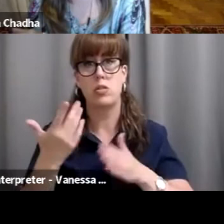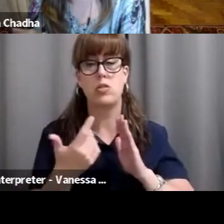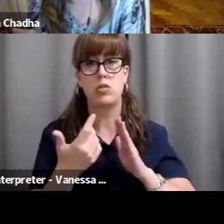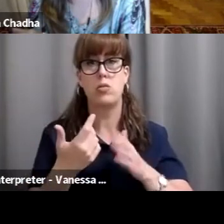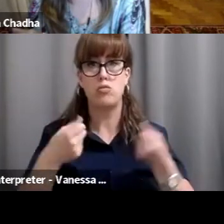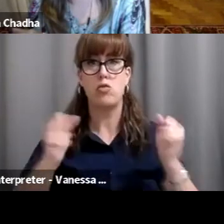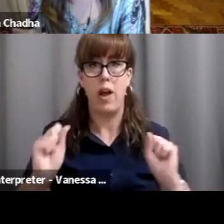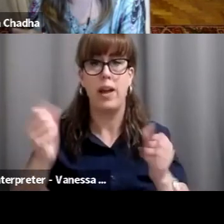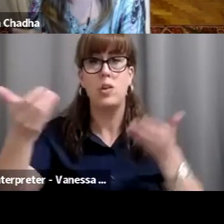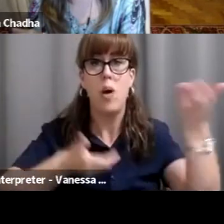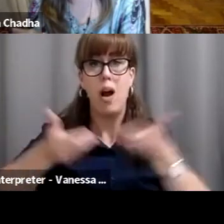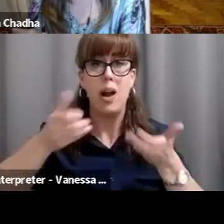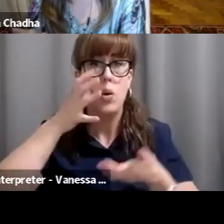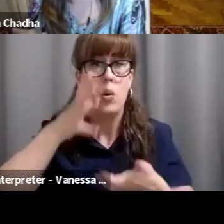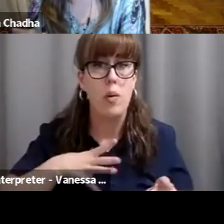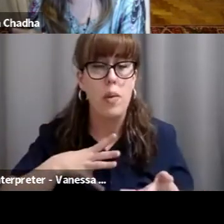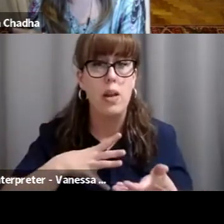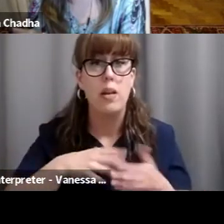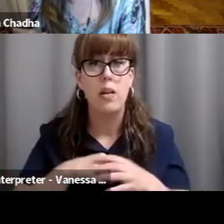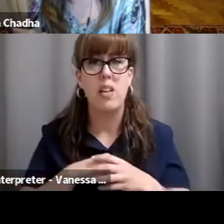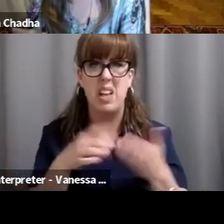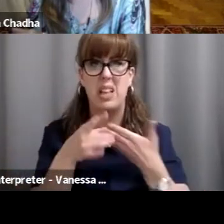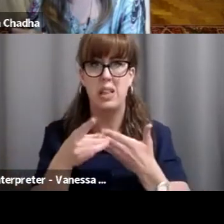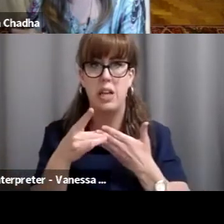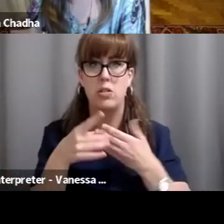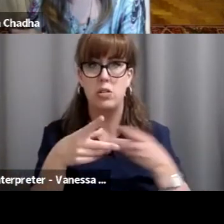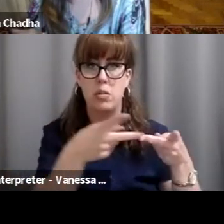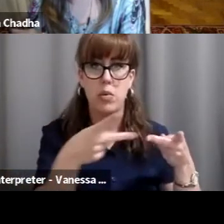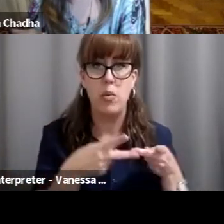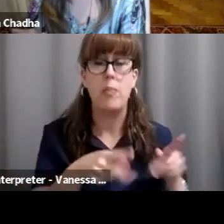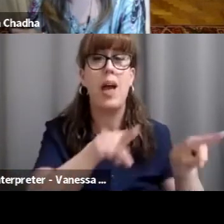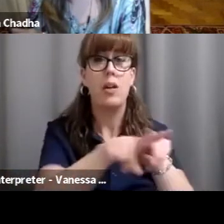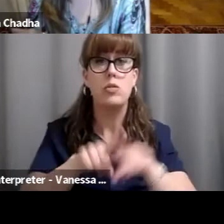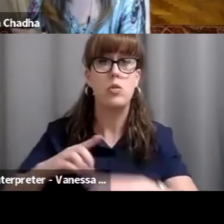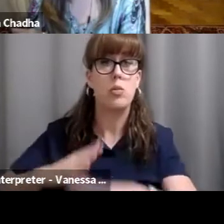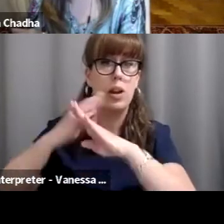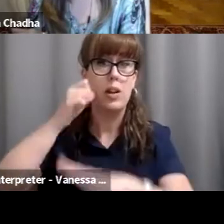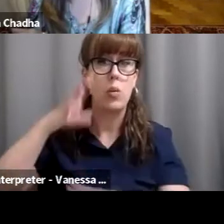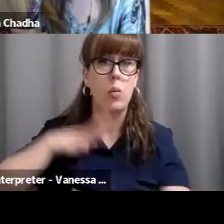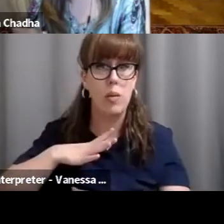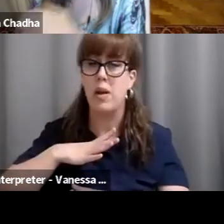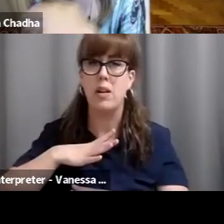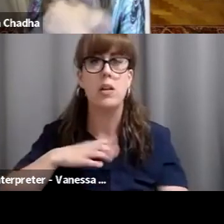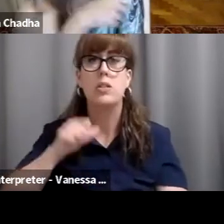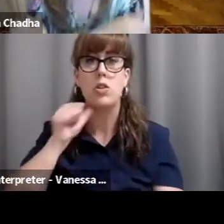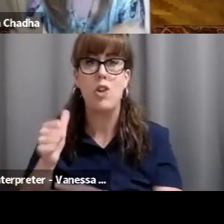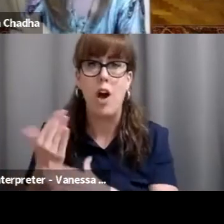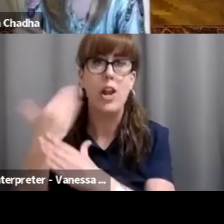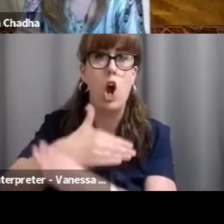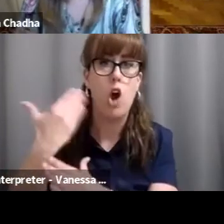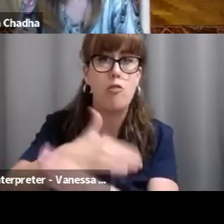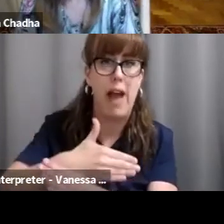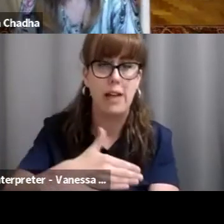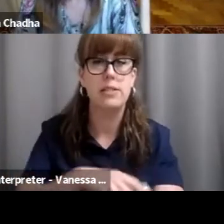of giving protection to women against harassment, and led by women